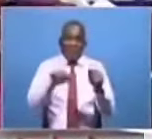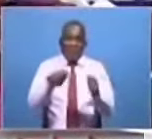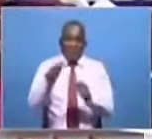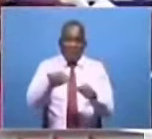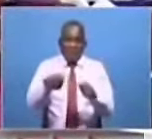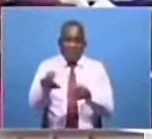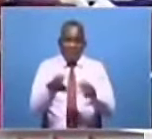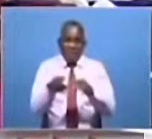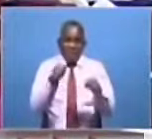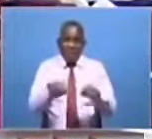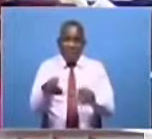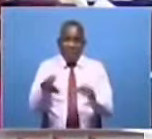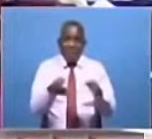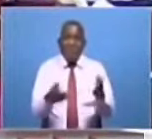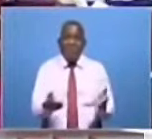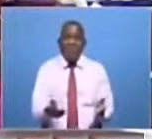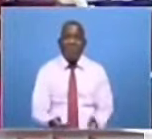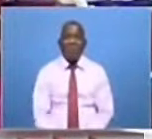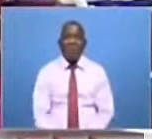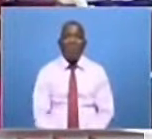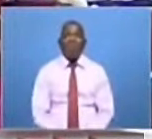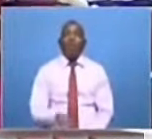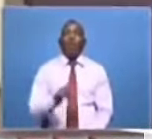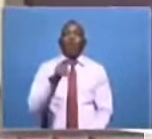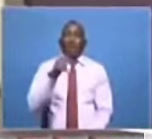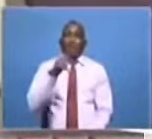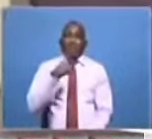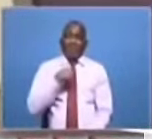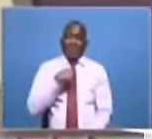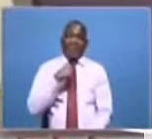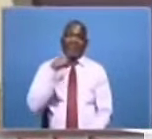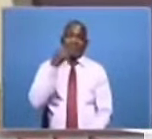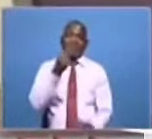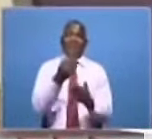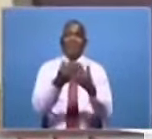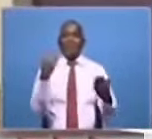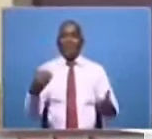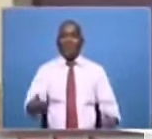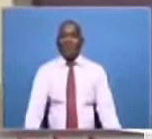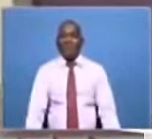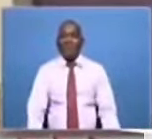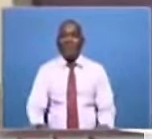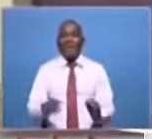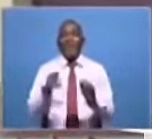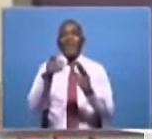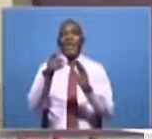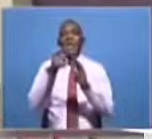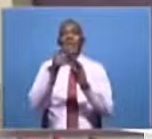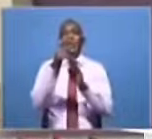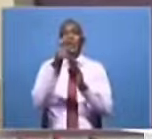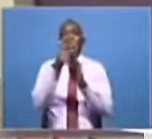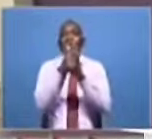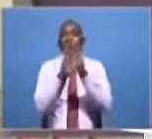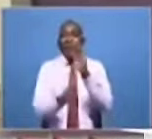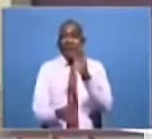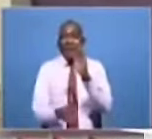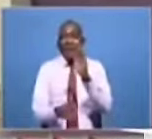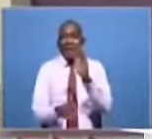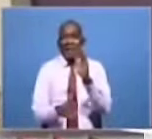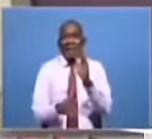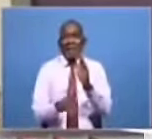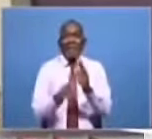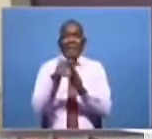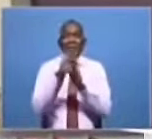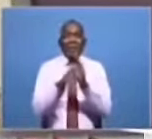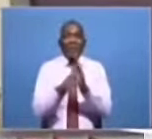it? My lords, as I've indicated, lawyers take instructions from